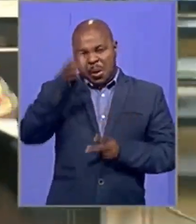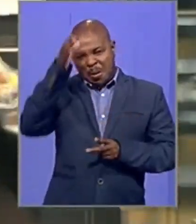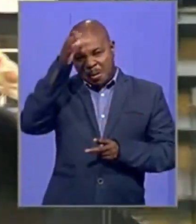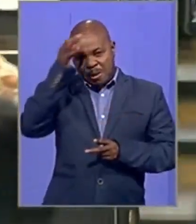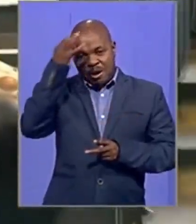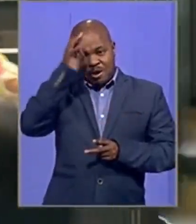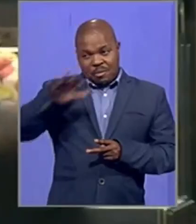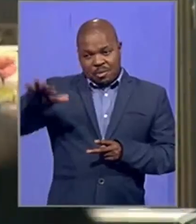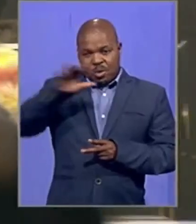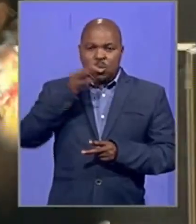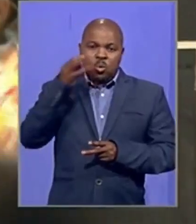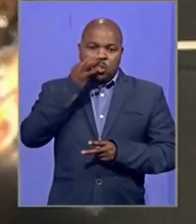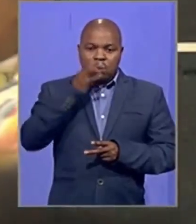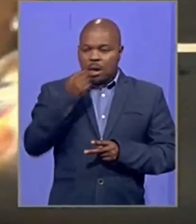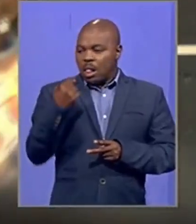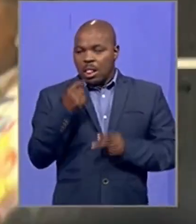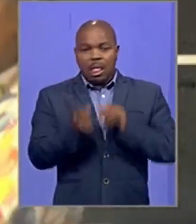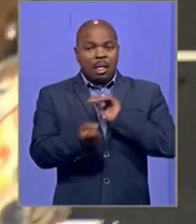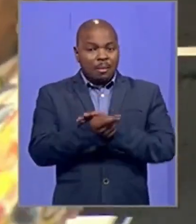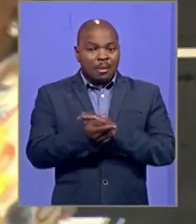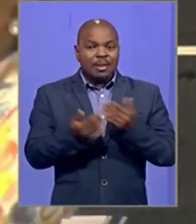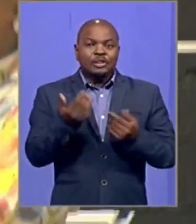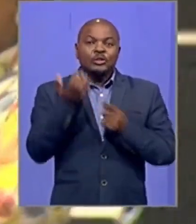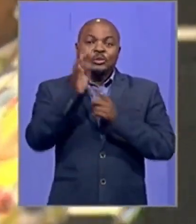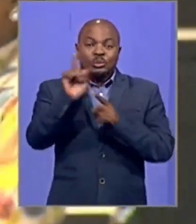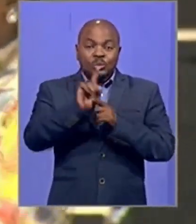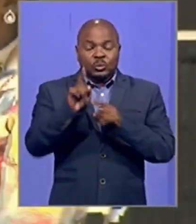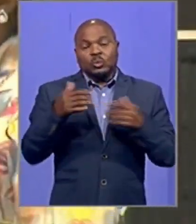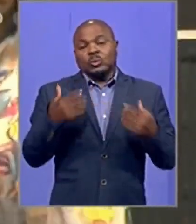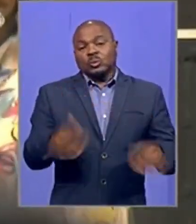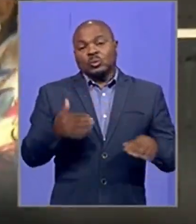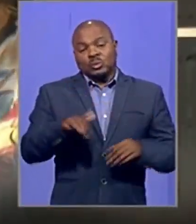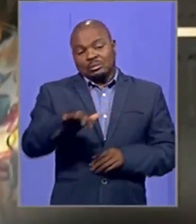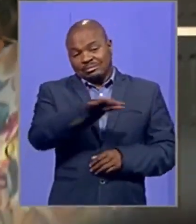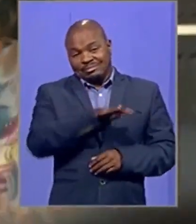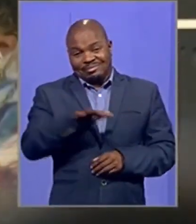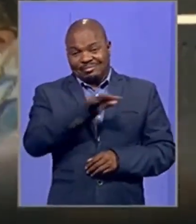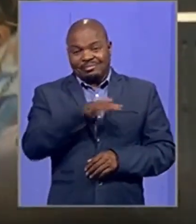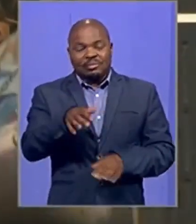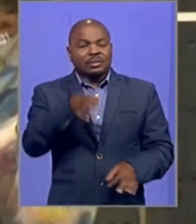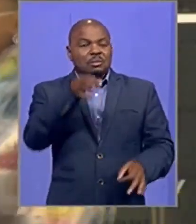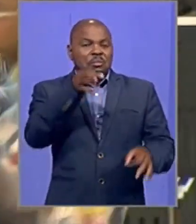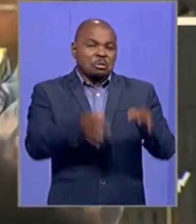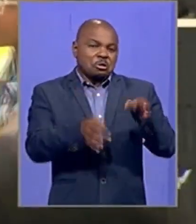and is a city where Vina.